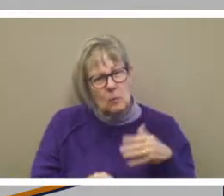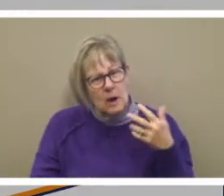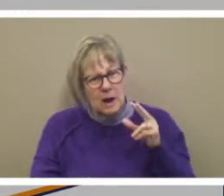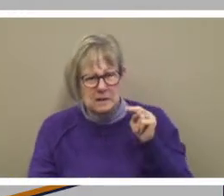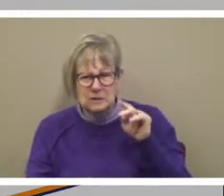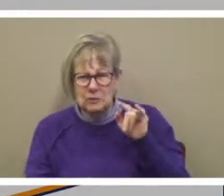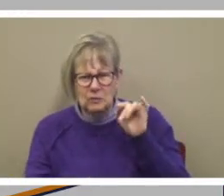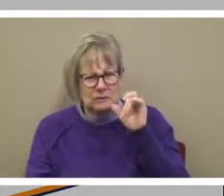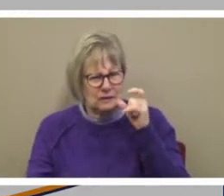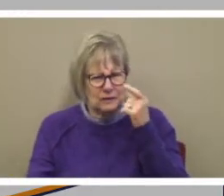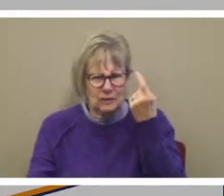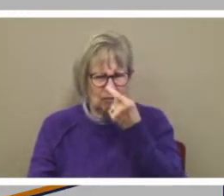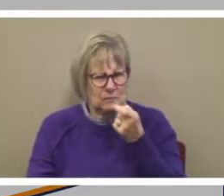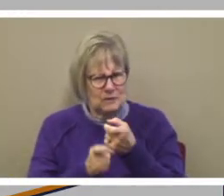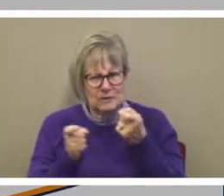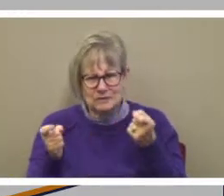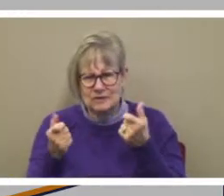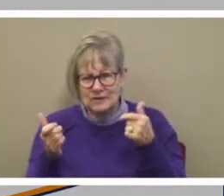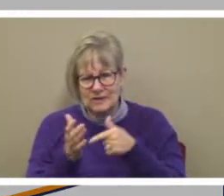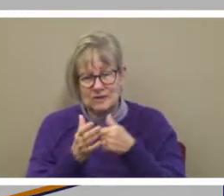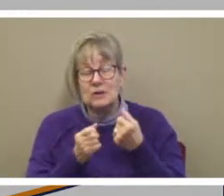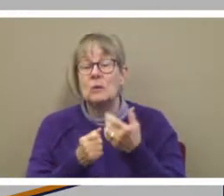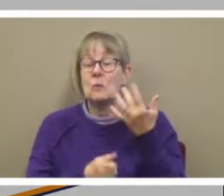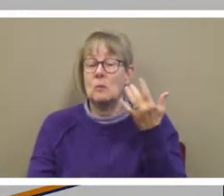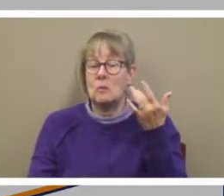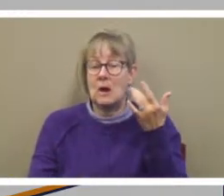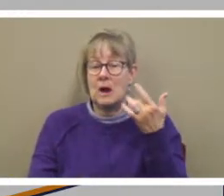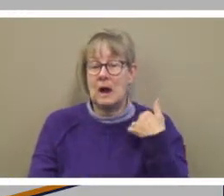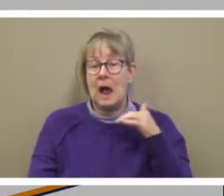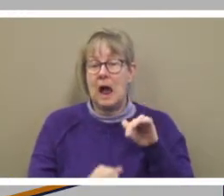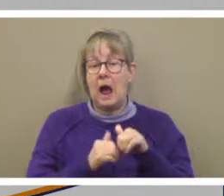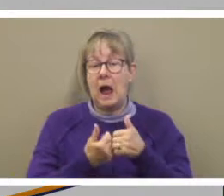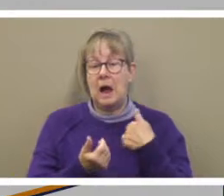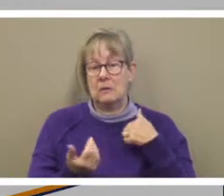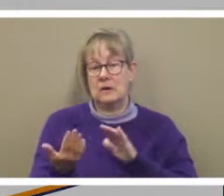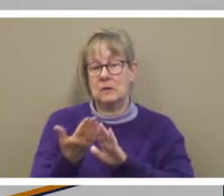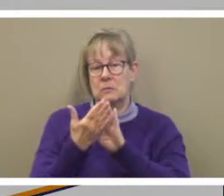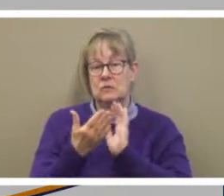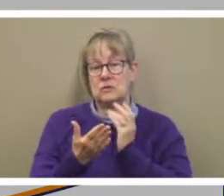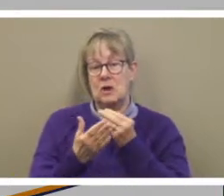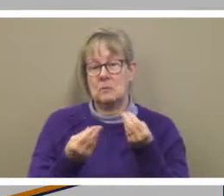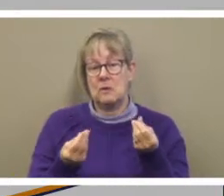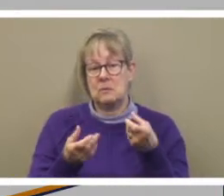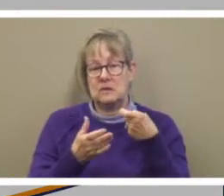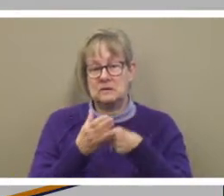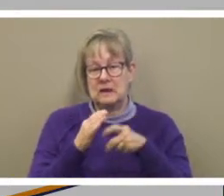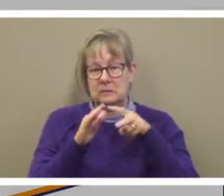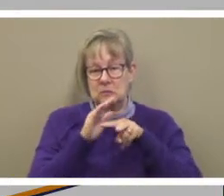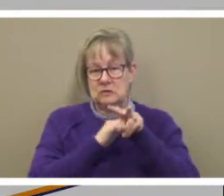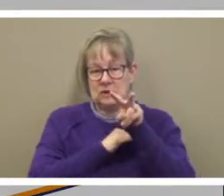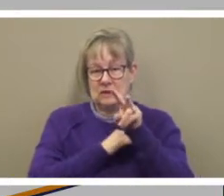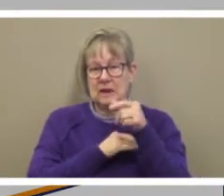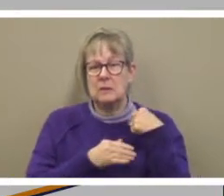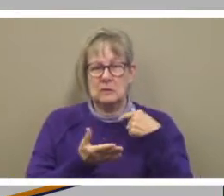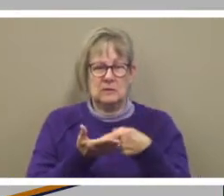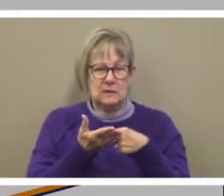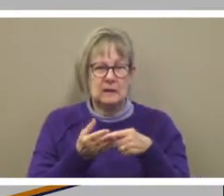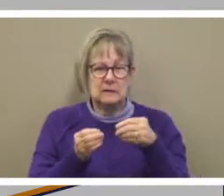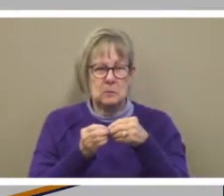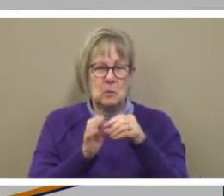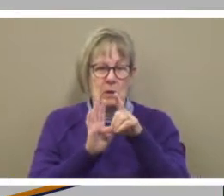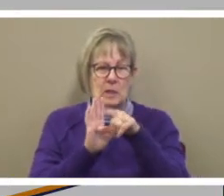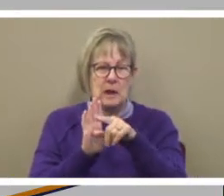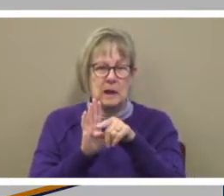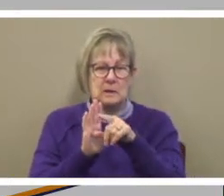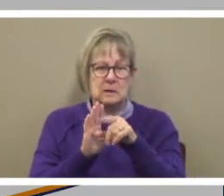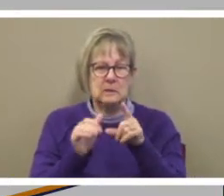is not very large this year. And the reason for that is how we approached our property tax projections. And we'll get into more detail on that. But you'll